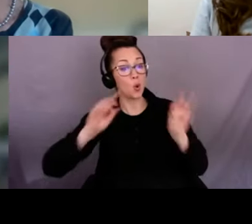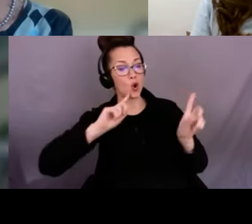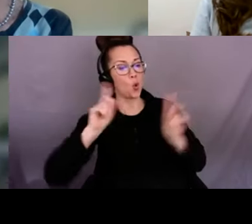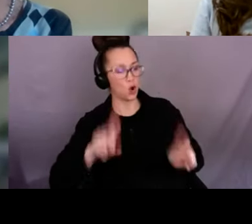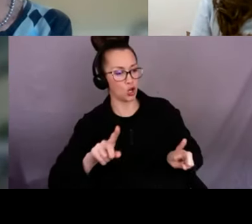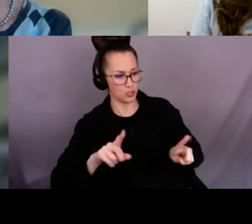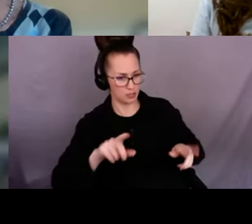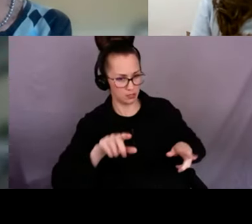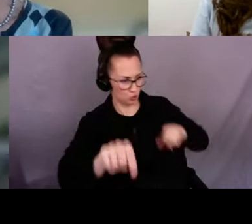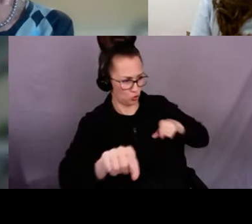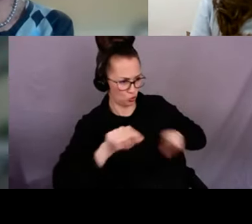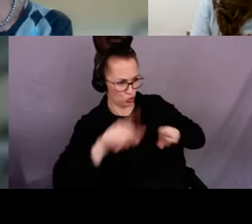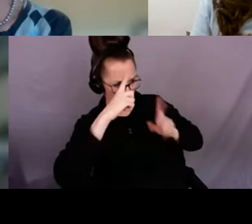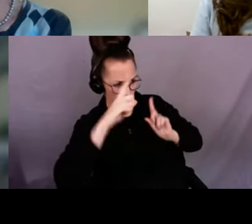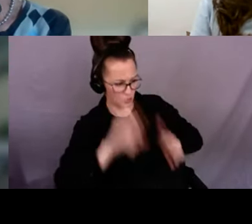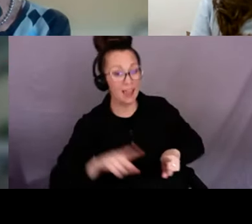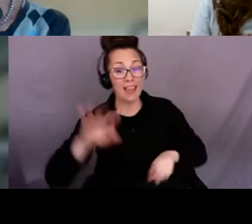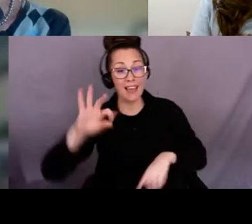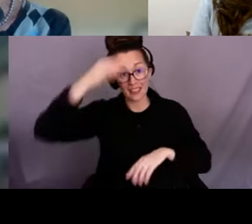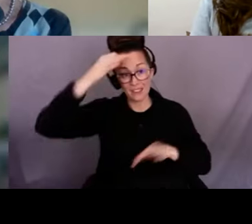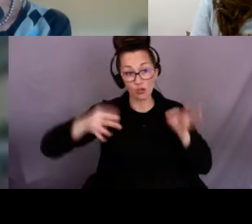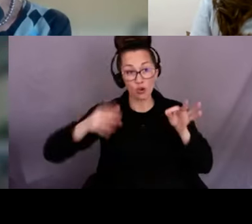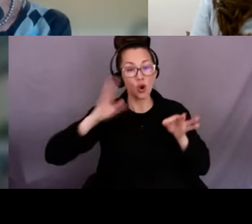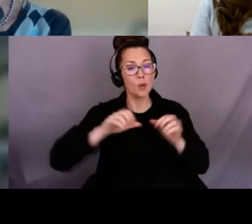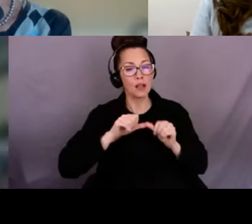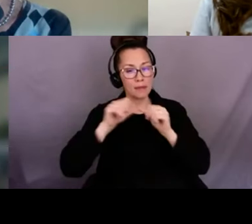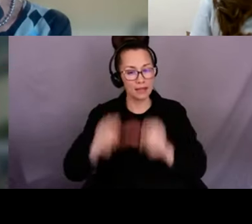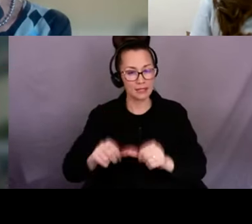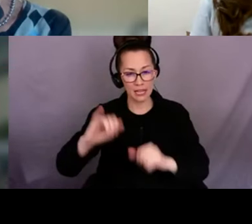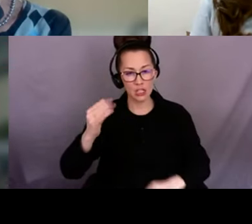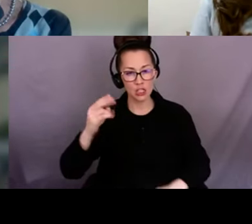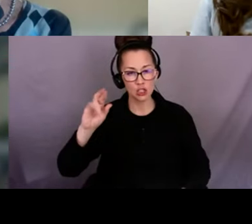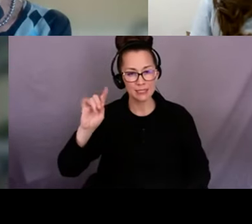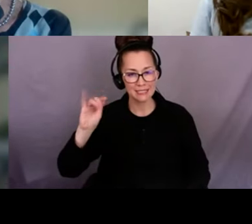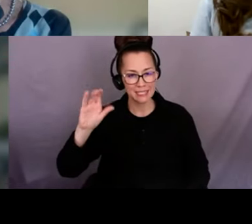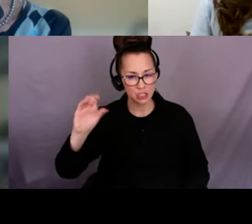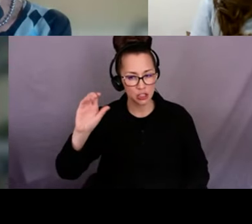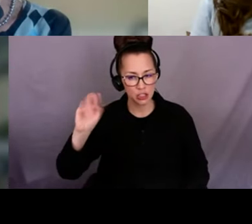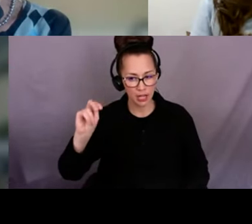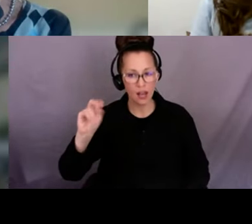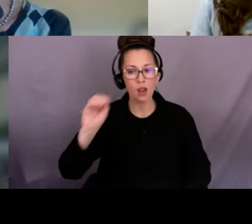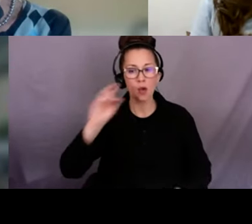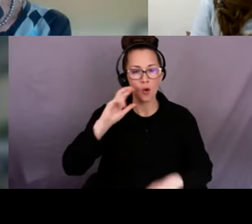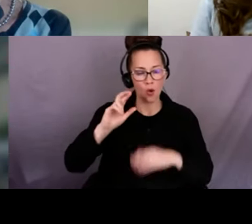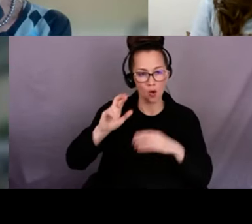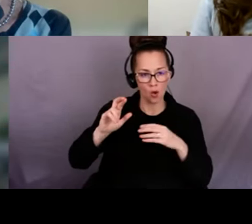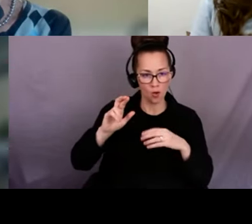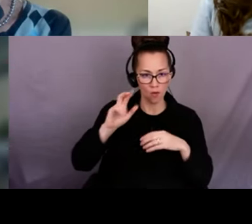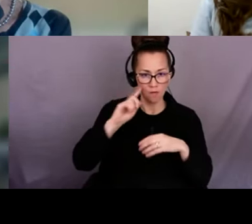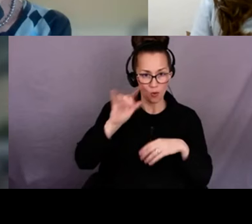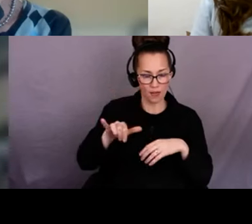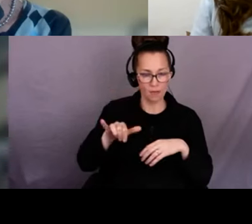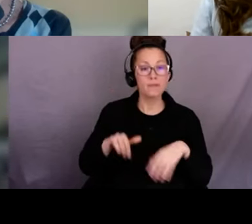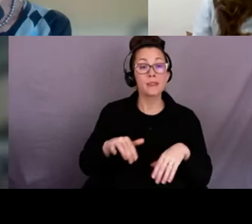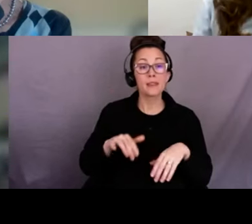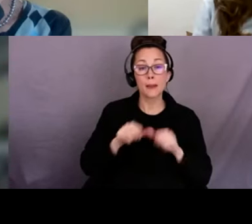retained jurisdiction over the case and continues to retain jurisdiction over the case. The permanent injunction was entered in